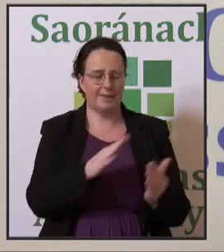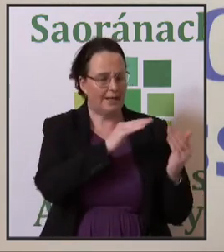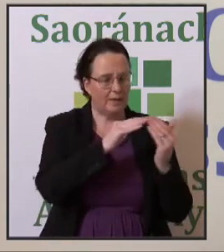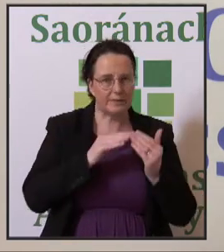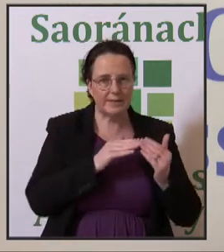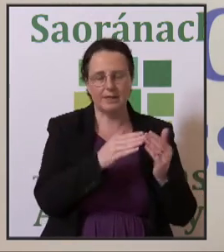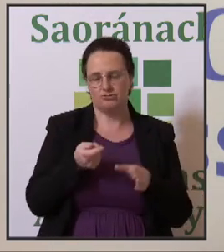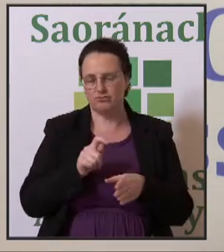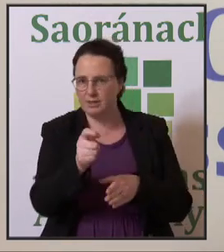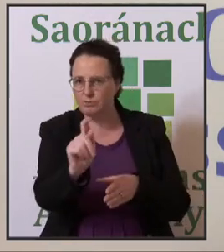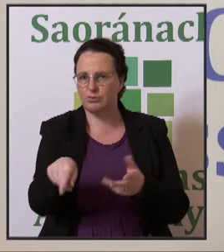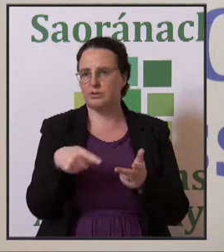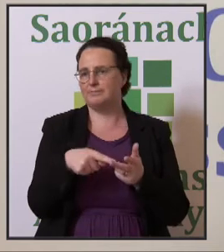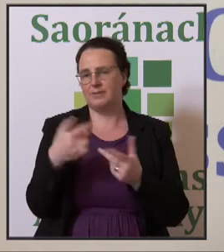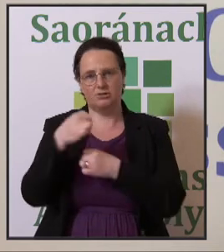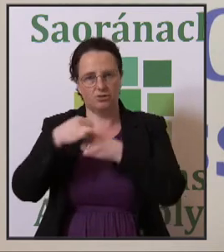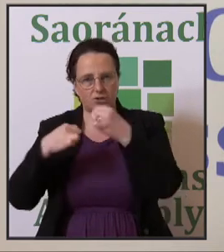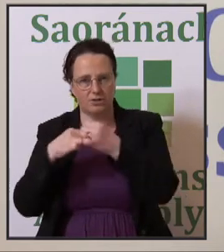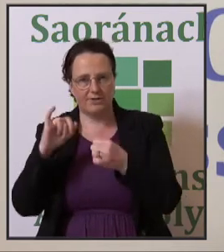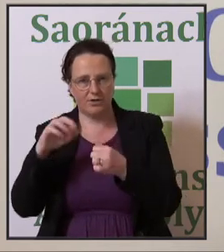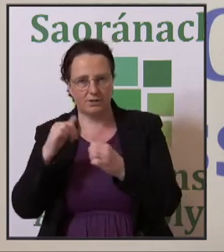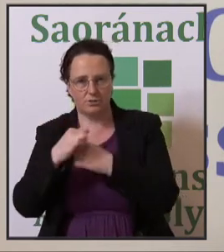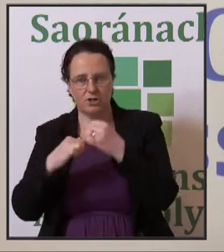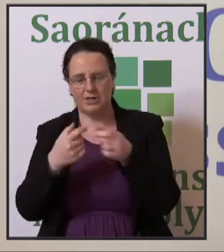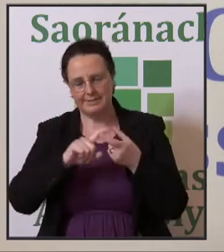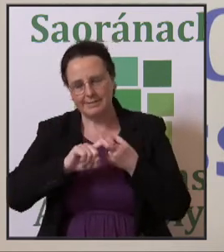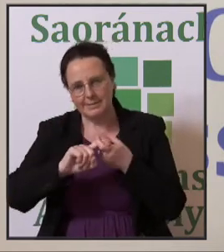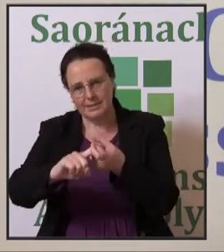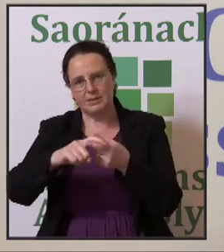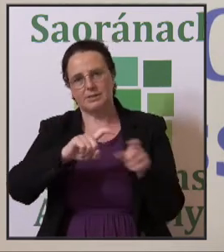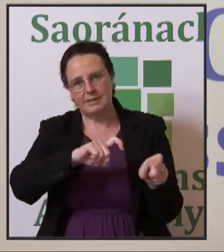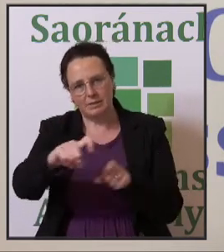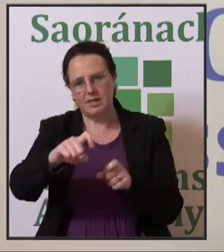to transport to infrastructure to sustainability and a lot more.